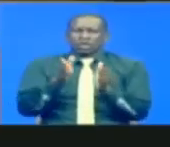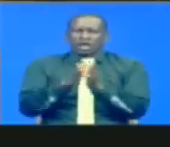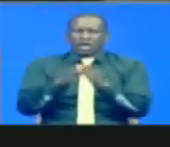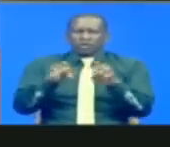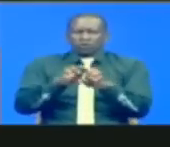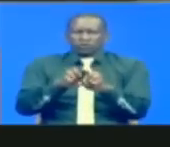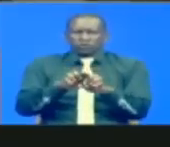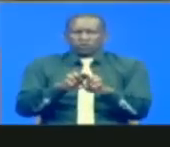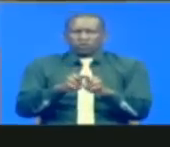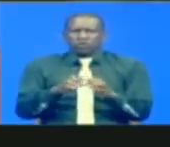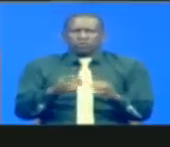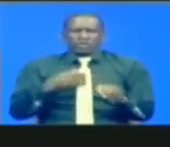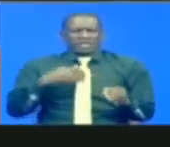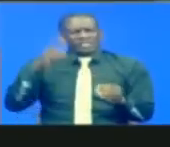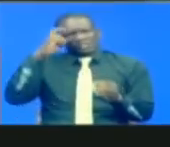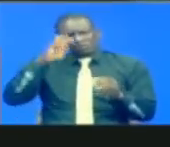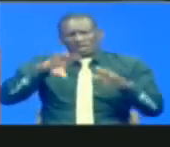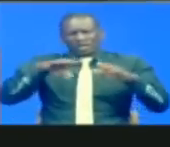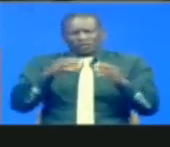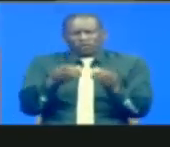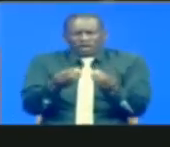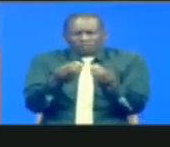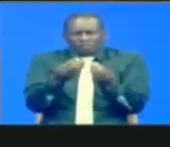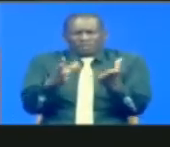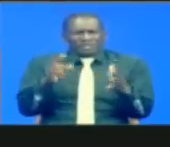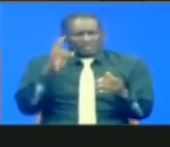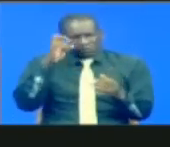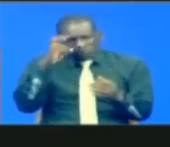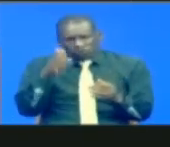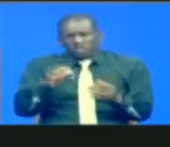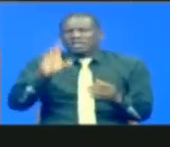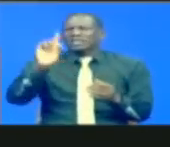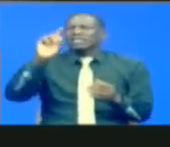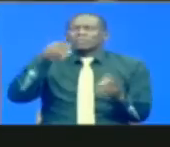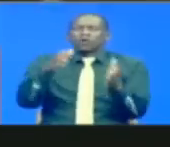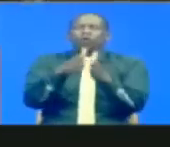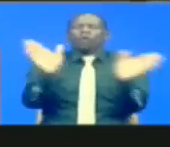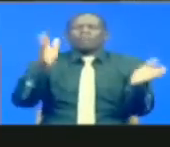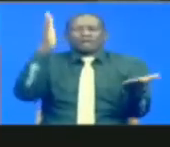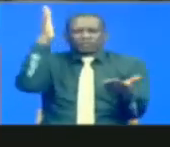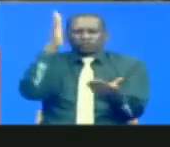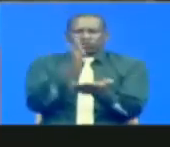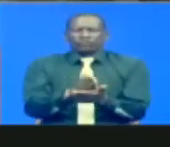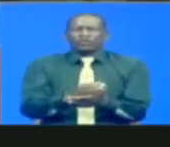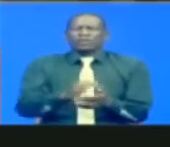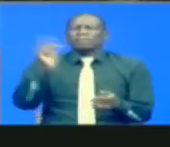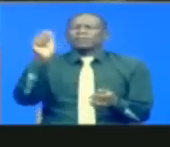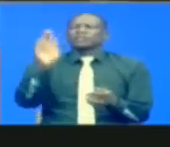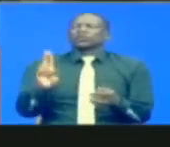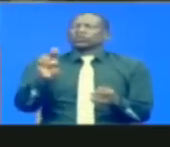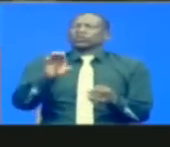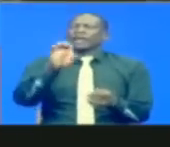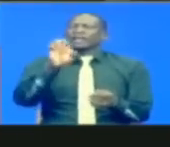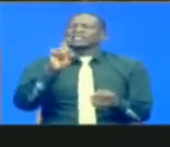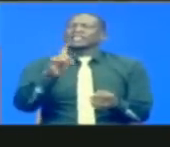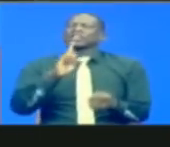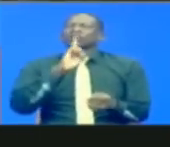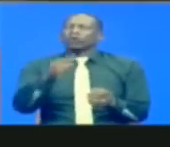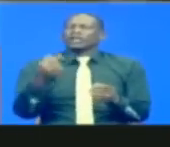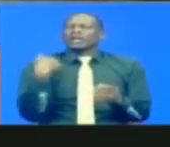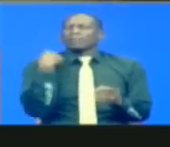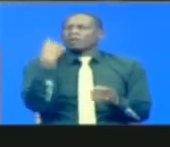of curiosity among many, the DP has openly endorsed the head of state's executive order number 1